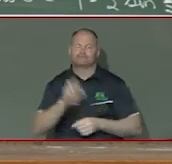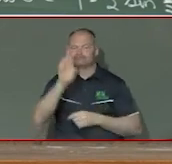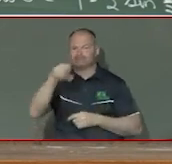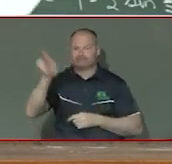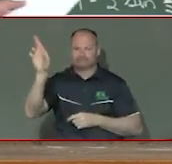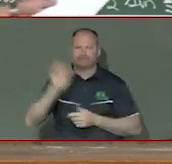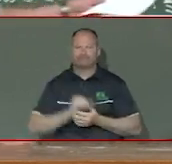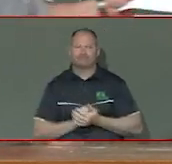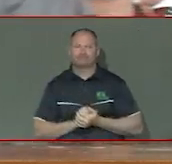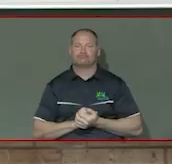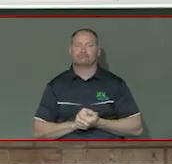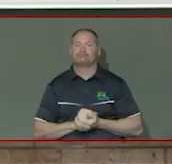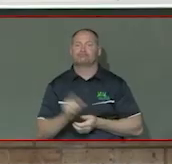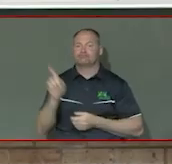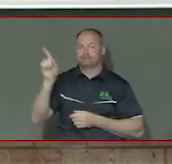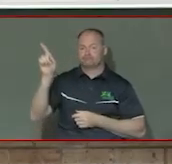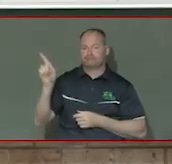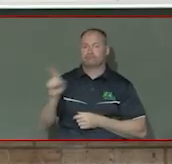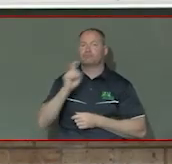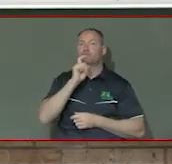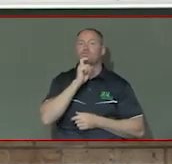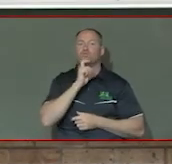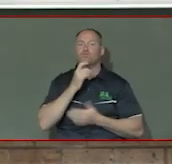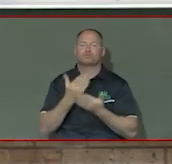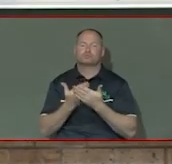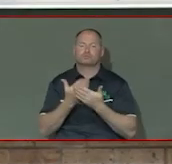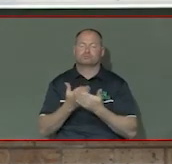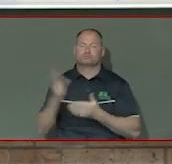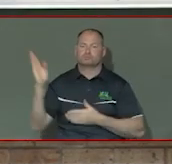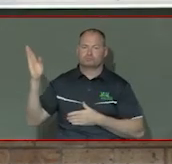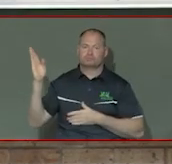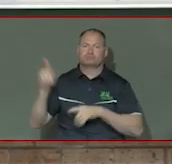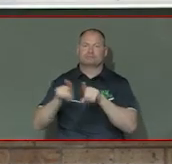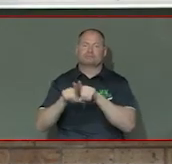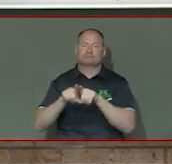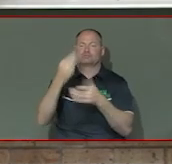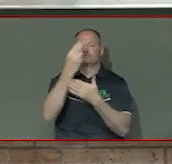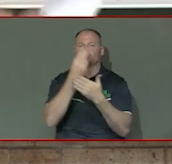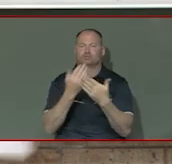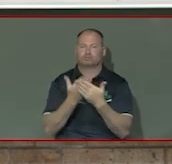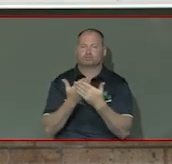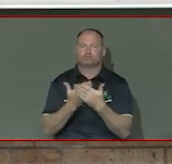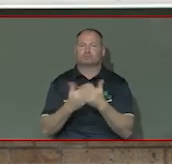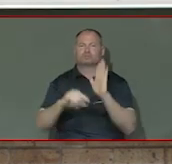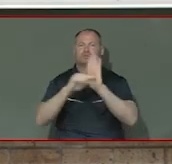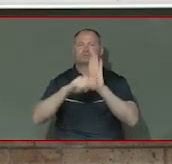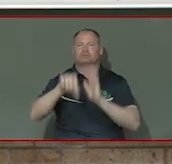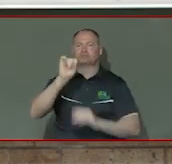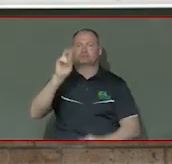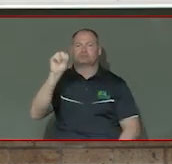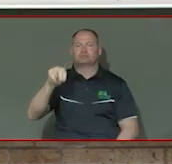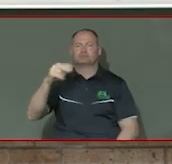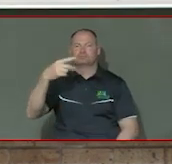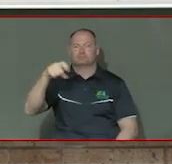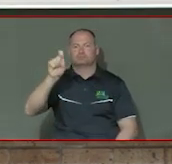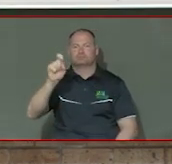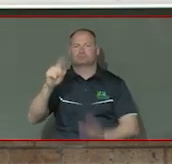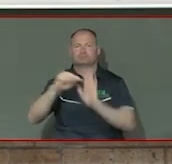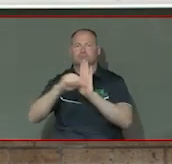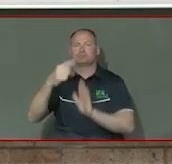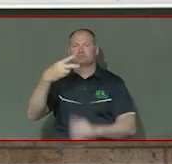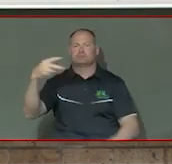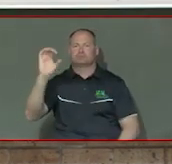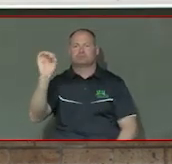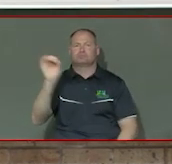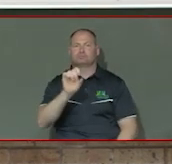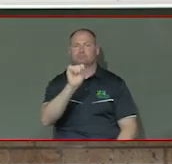also used this line here, negative sine squared x. So you say negative sine squared x is equal to 0, sine squared x is equal to 0,